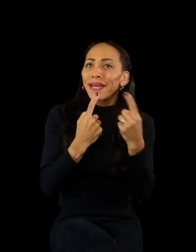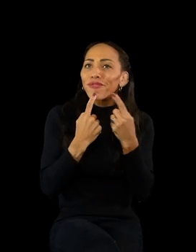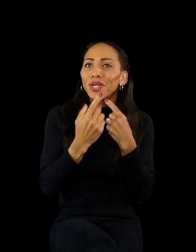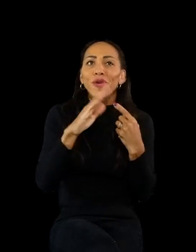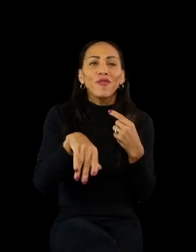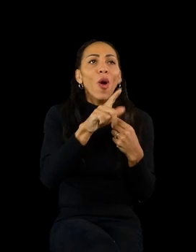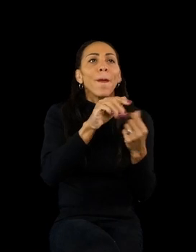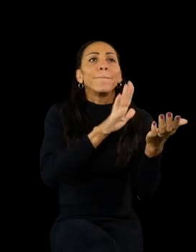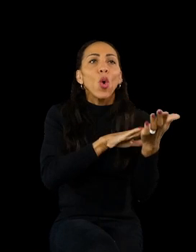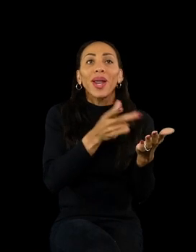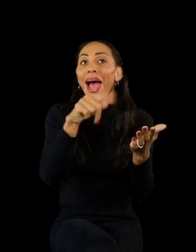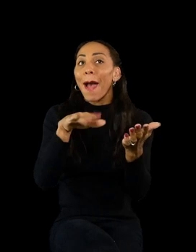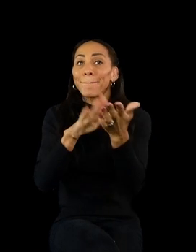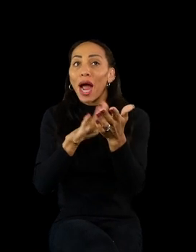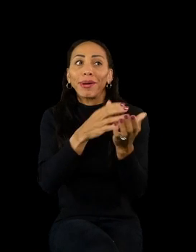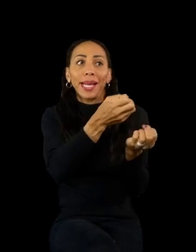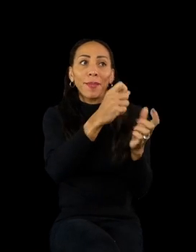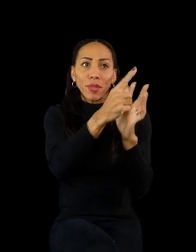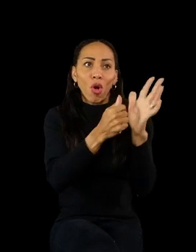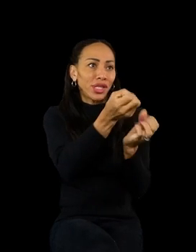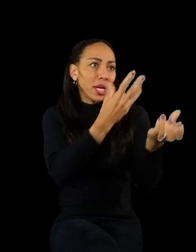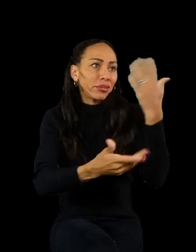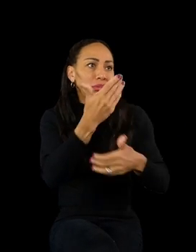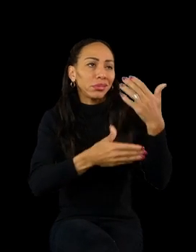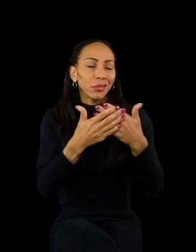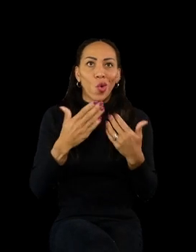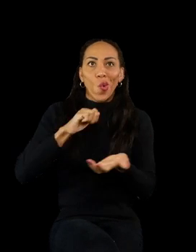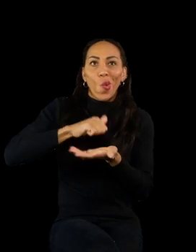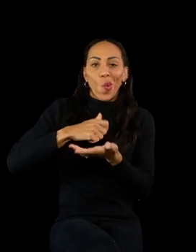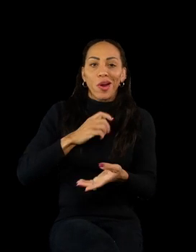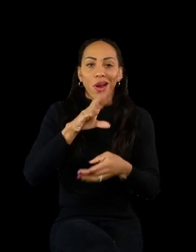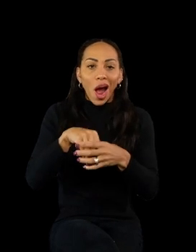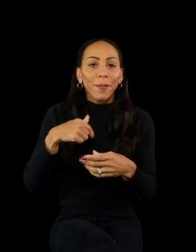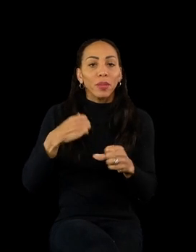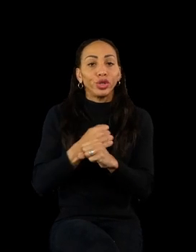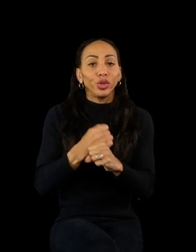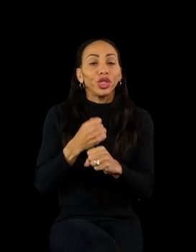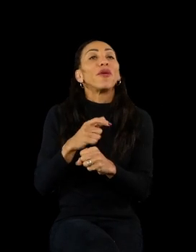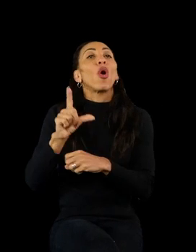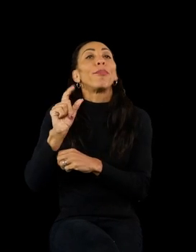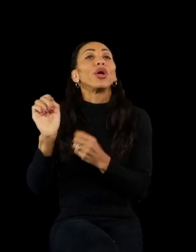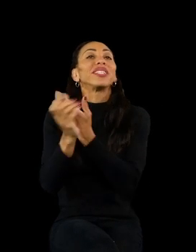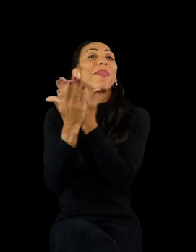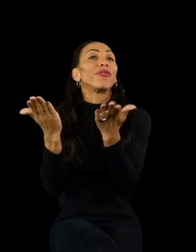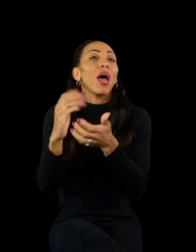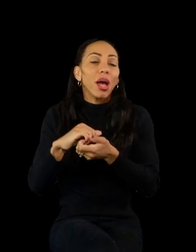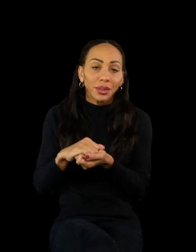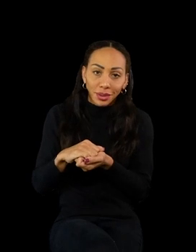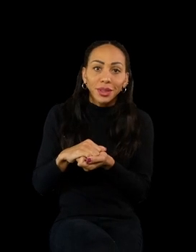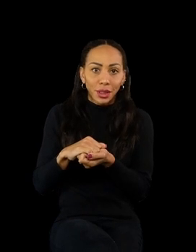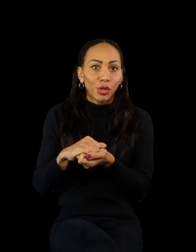hearing information from Mona and Mary about the project. I am the producer for Birds of